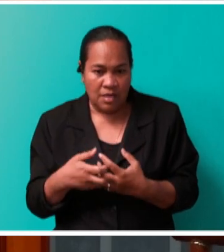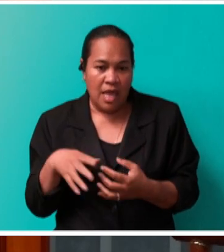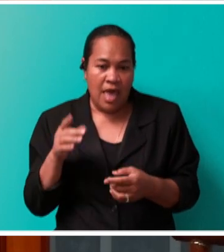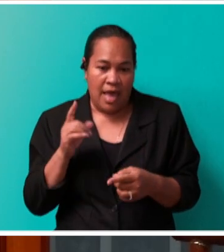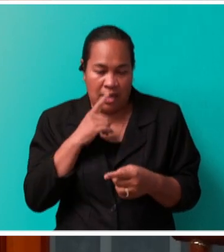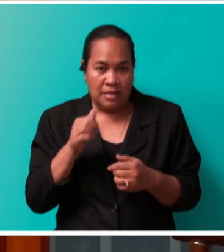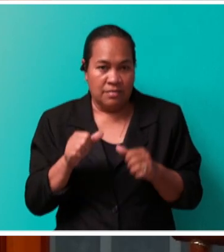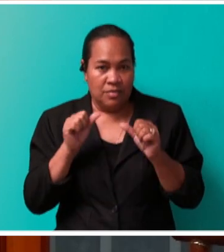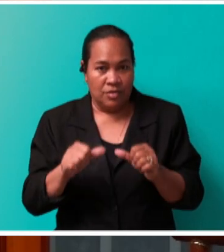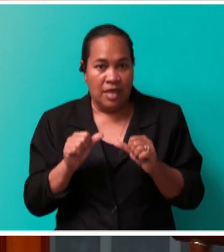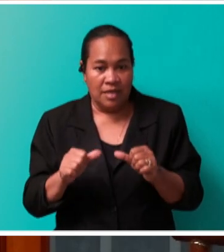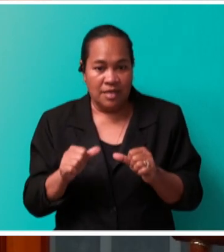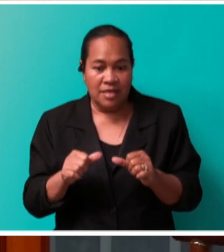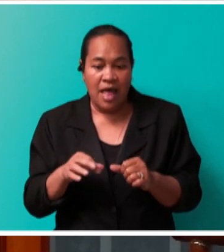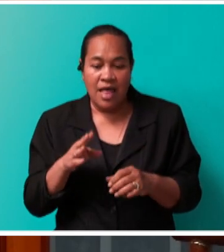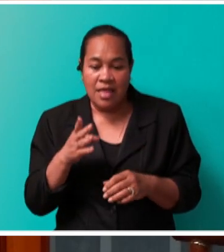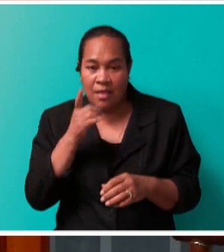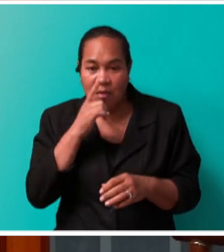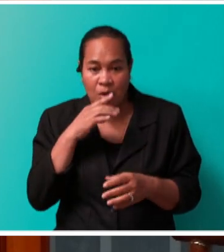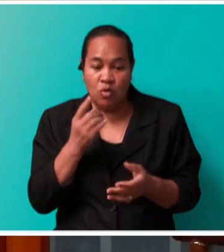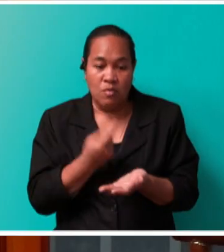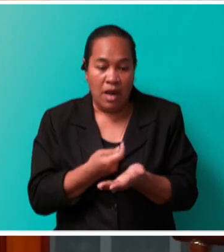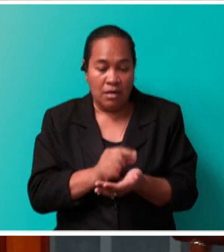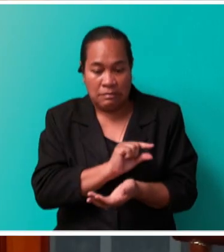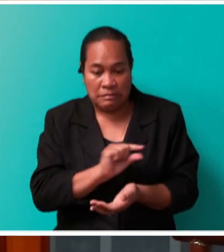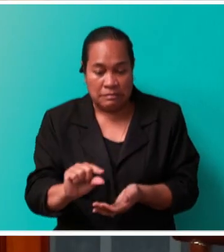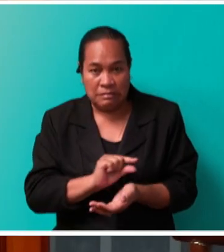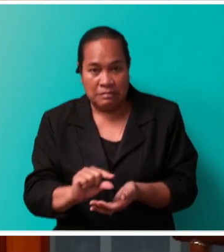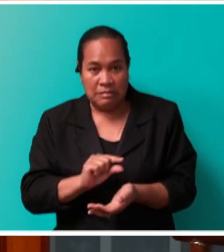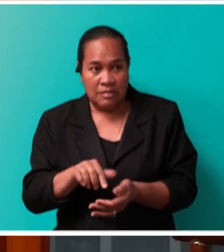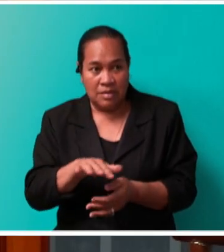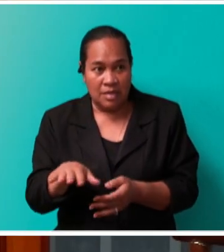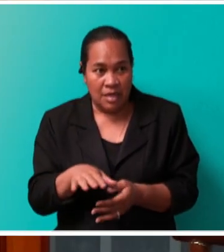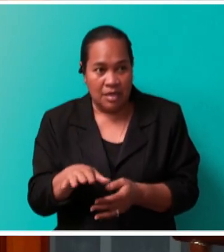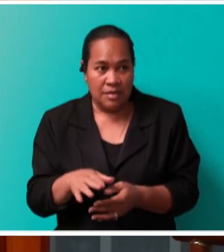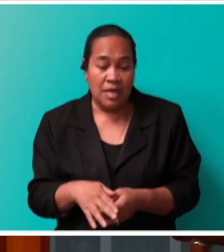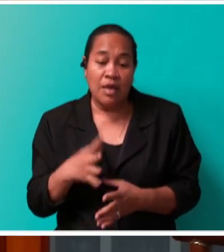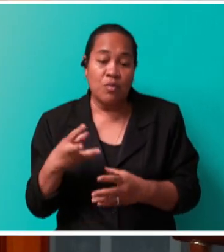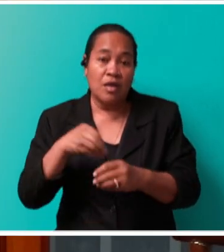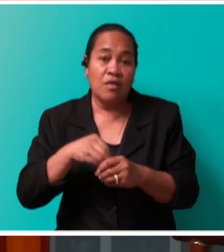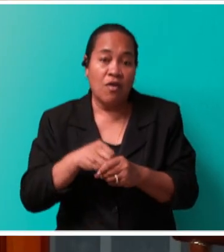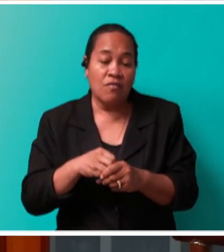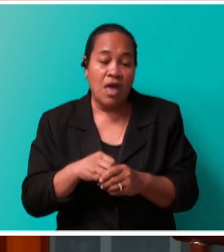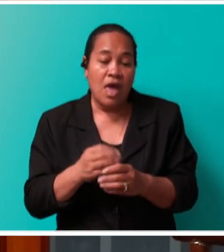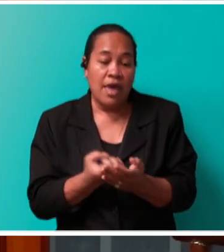the interests of its members and adapting to the evolving economic and social landscape.